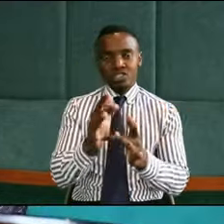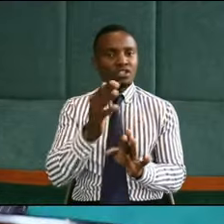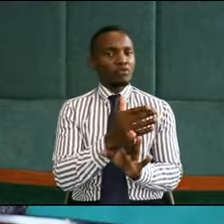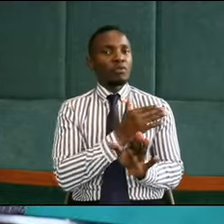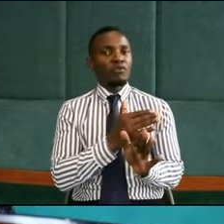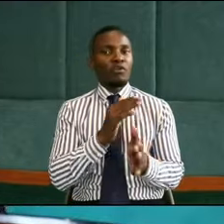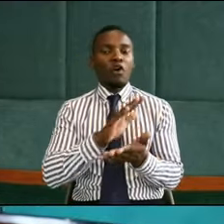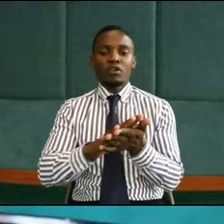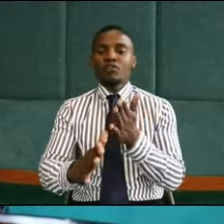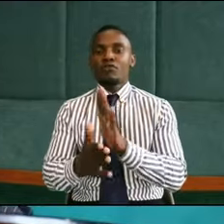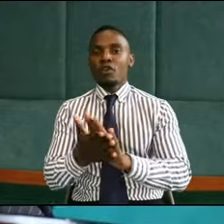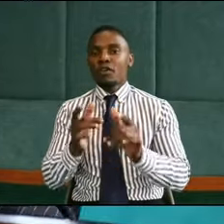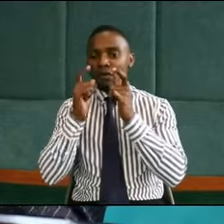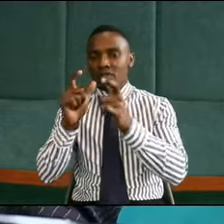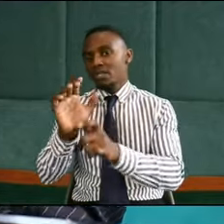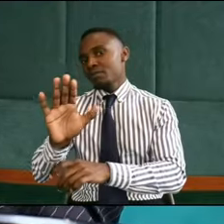for her spared life,